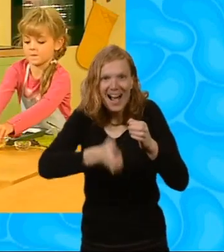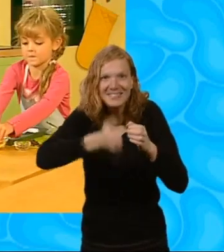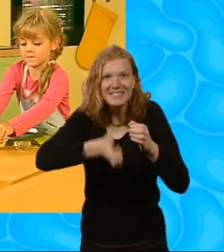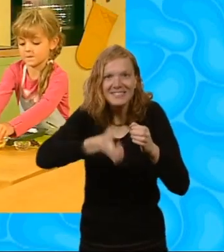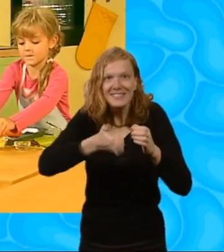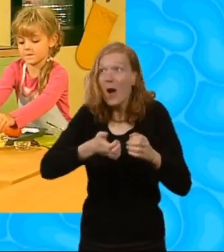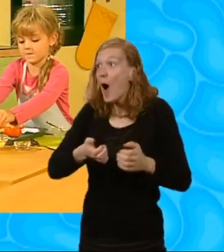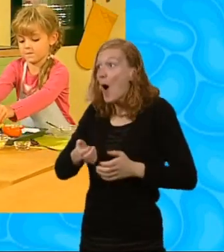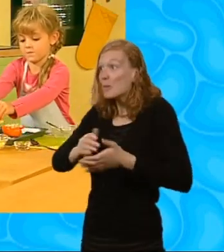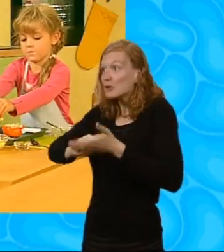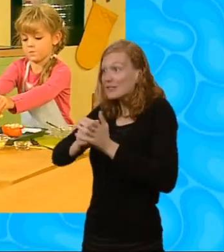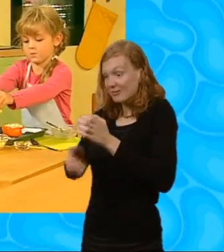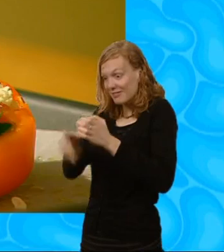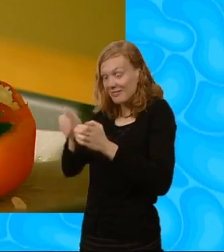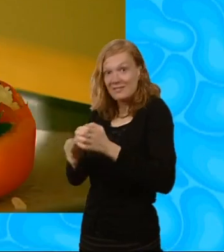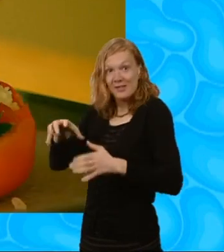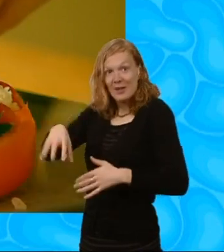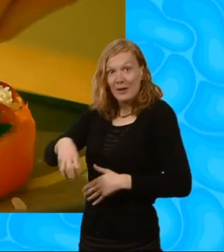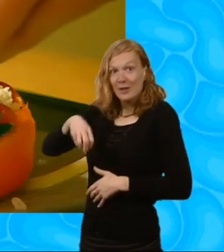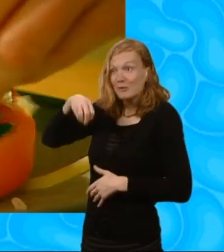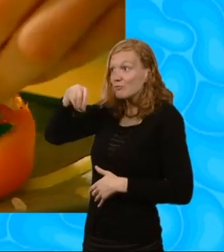can sprinkle on as much as you want.